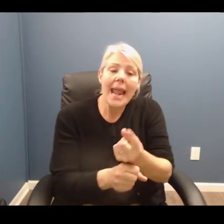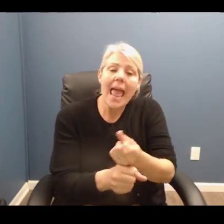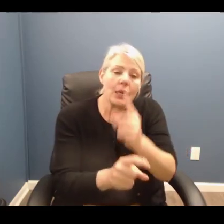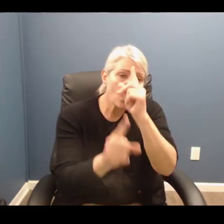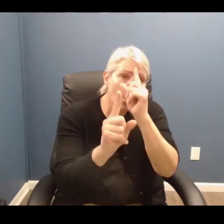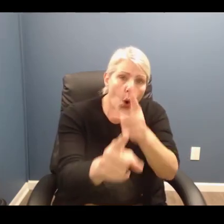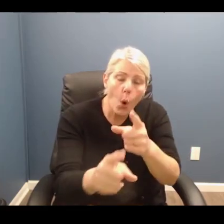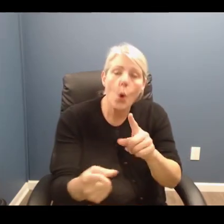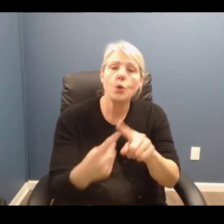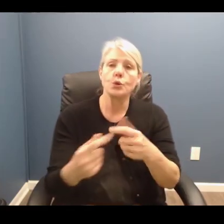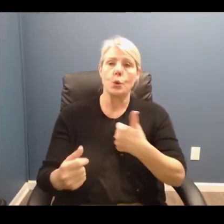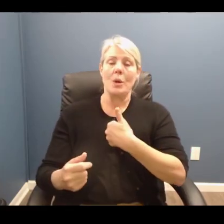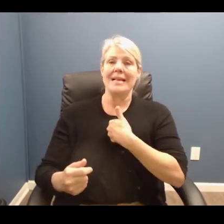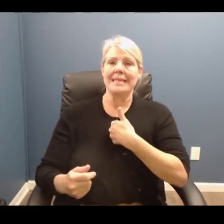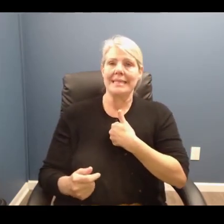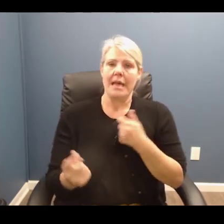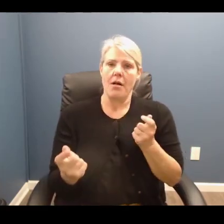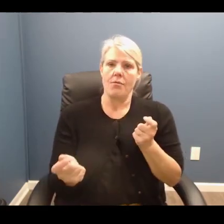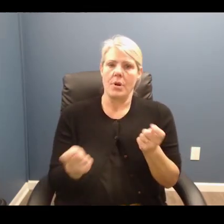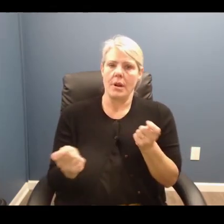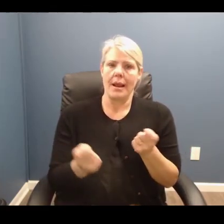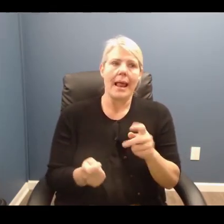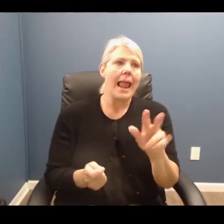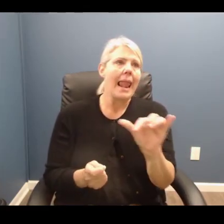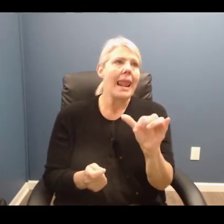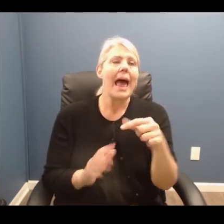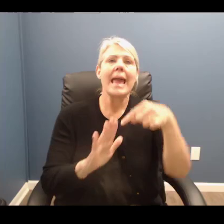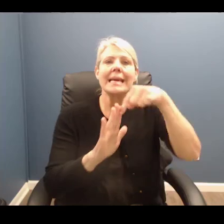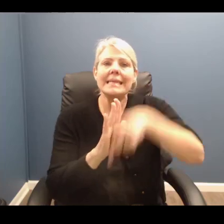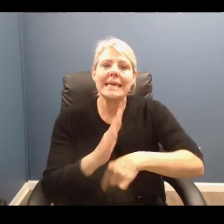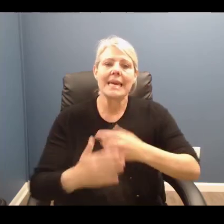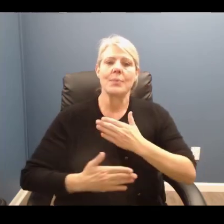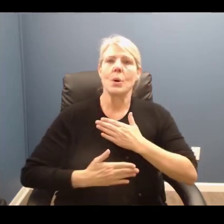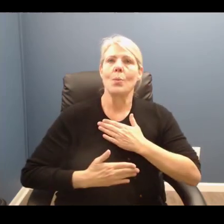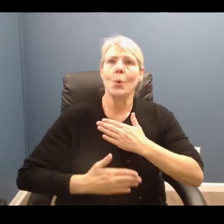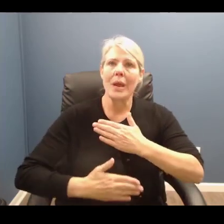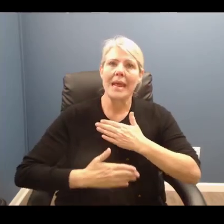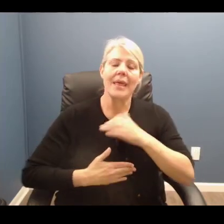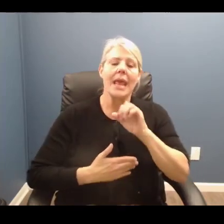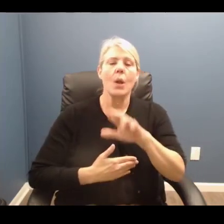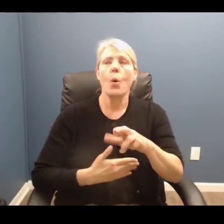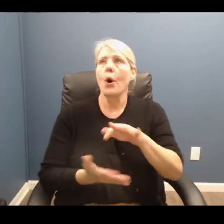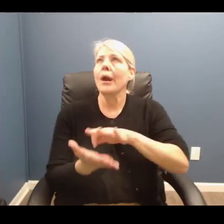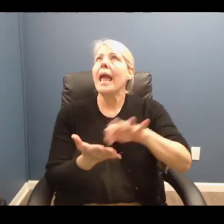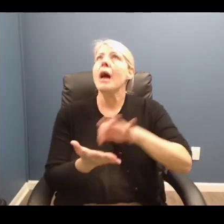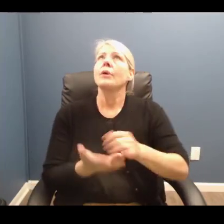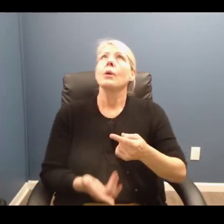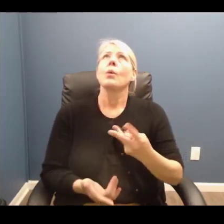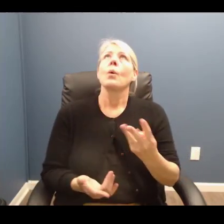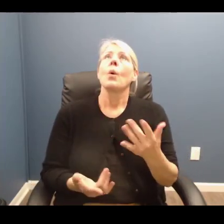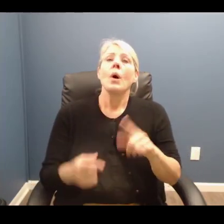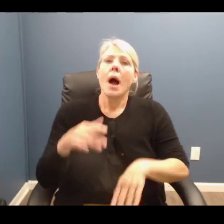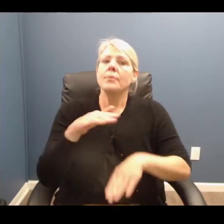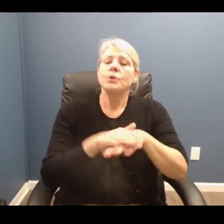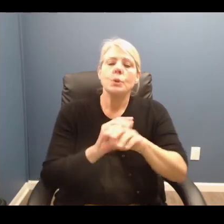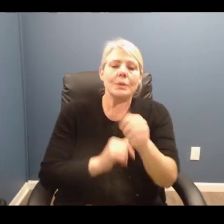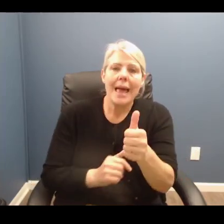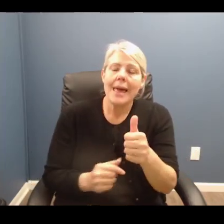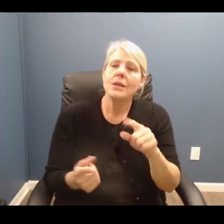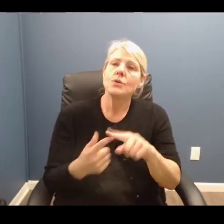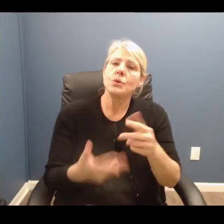self-regulations, like deep breathing or counting to 10 to manage frustration to avoid outbursts,